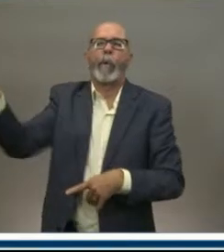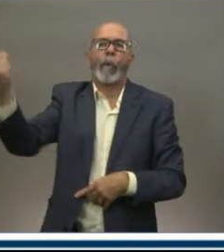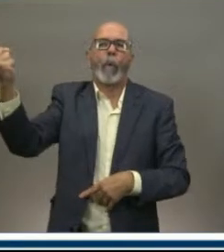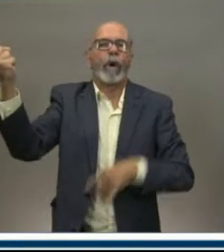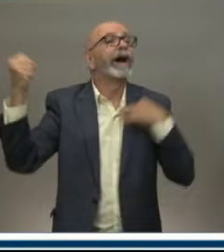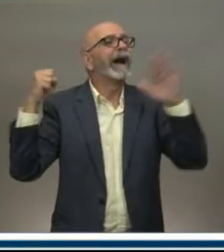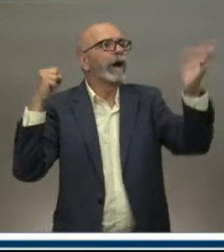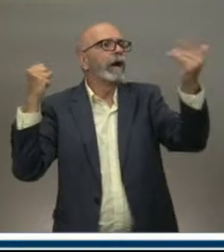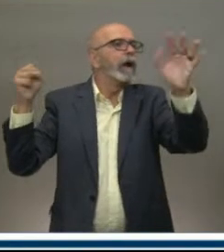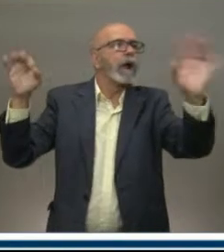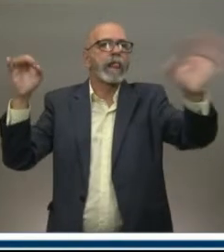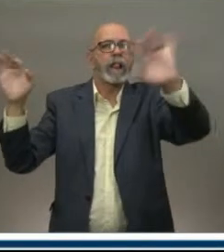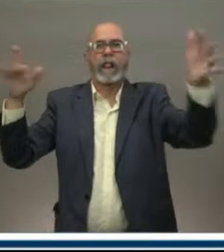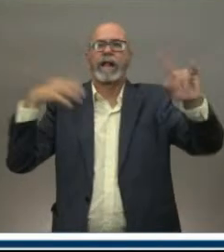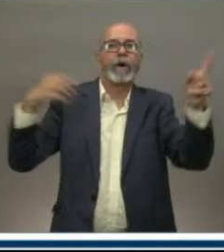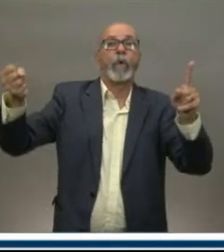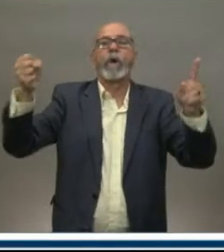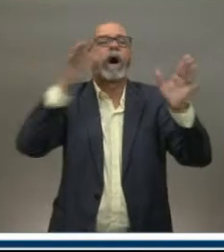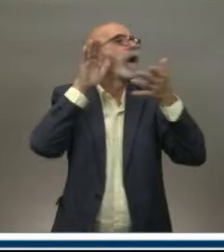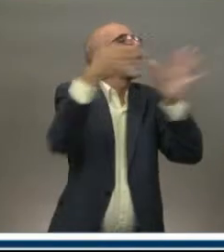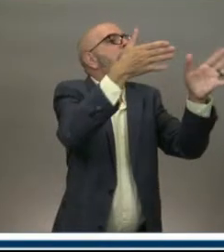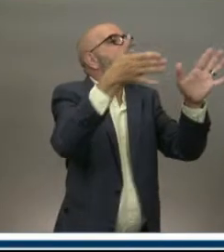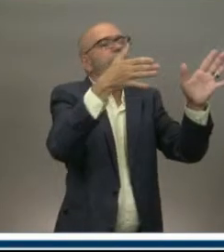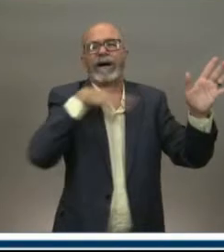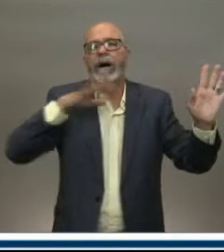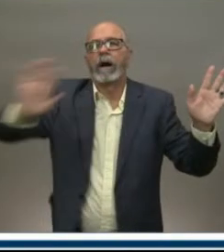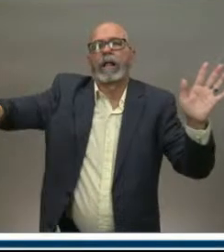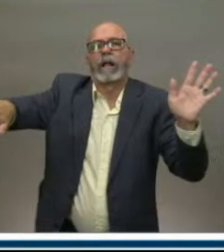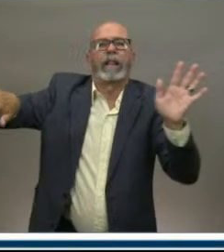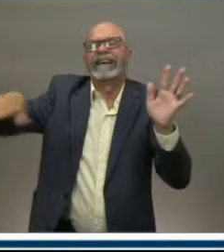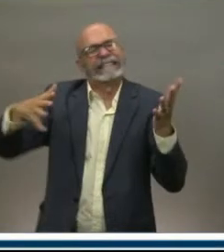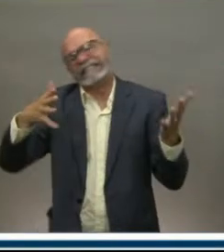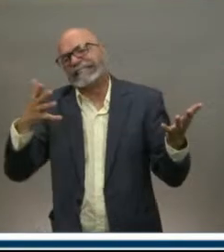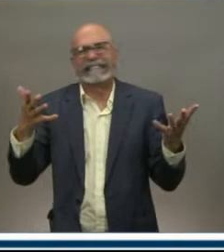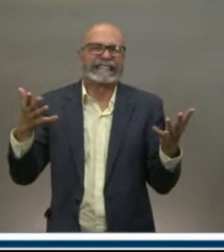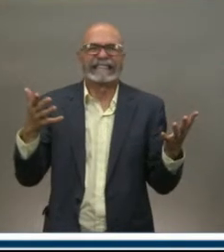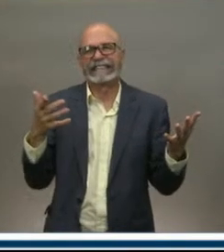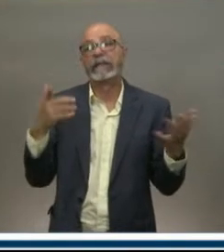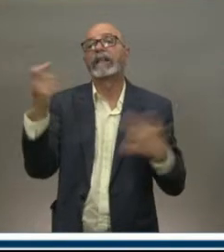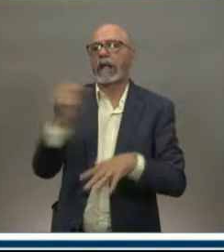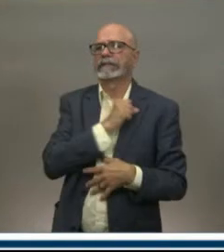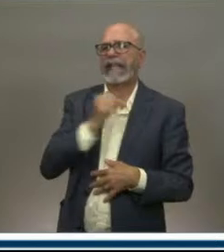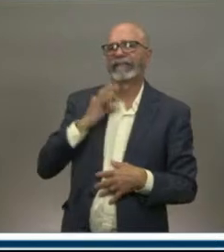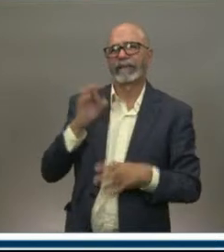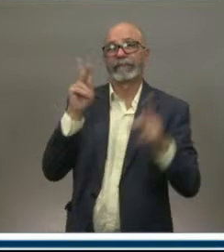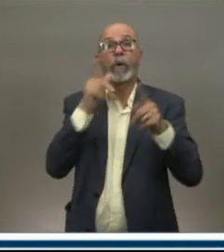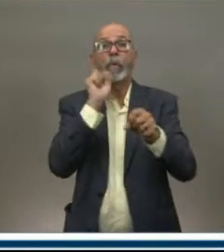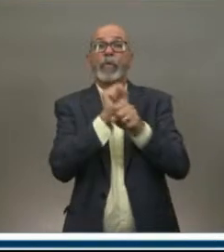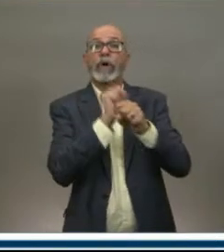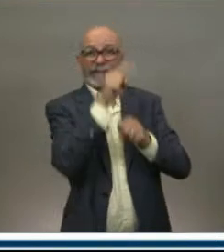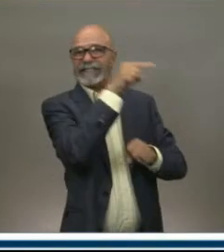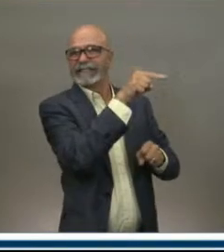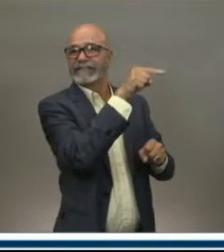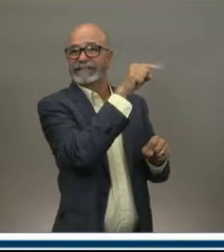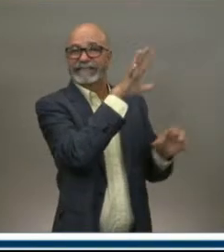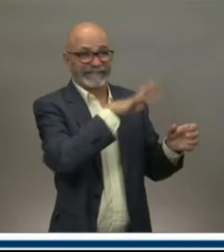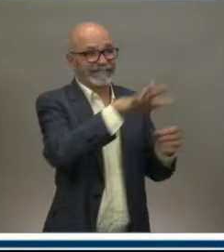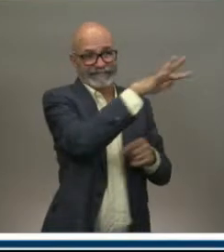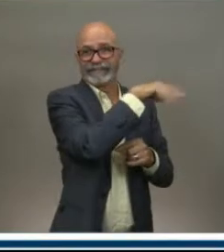What I think is important is that the staff that were operating and pursuing